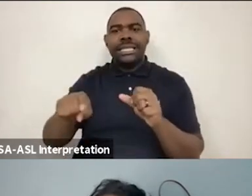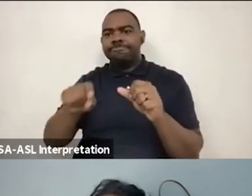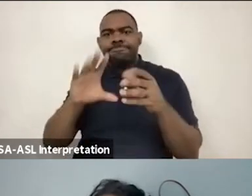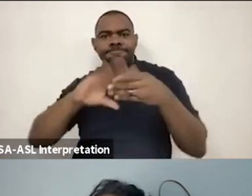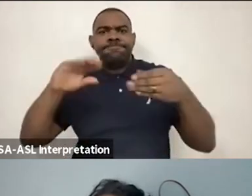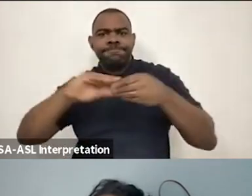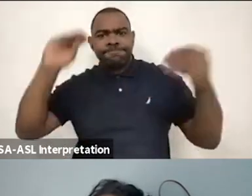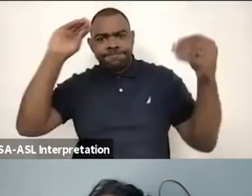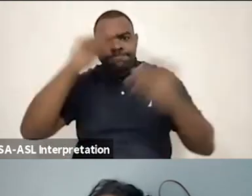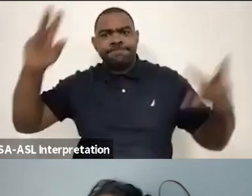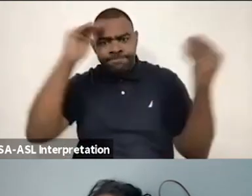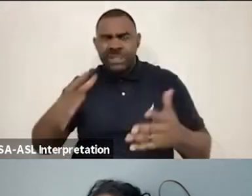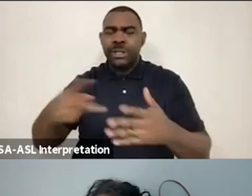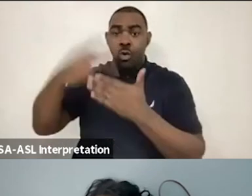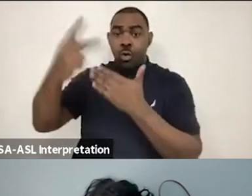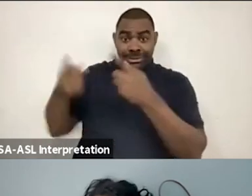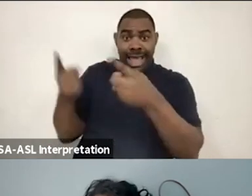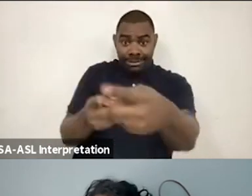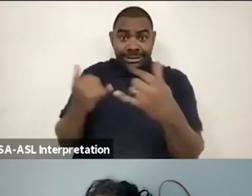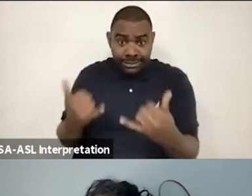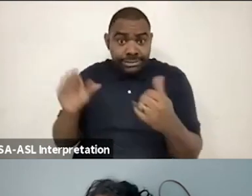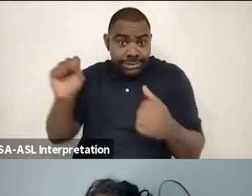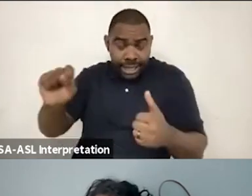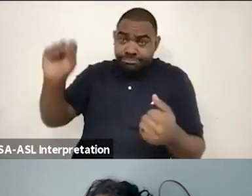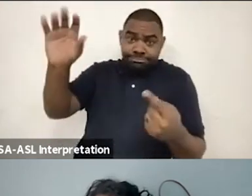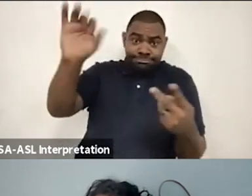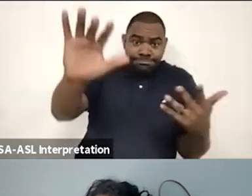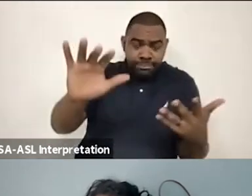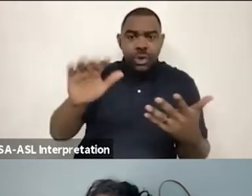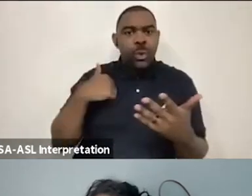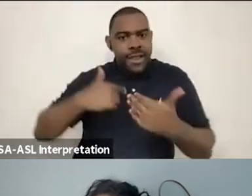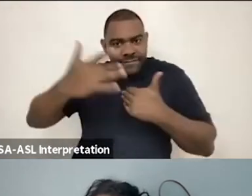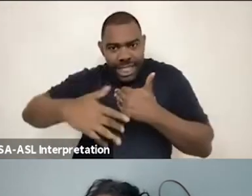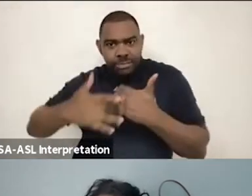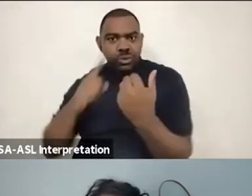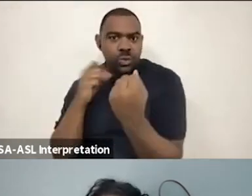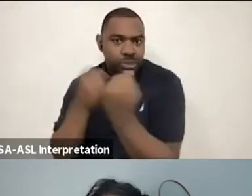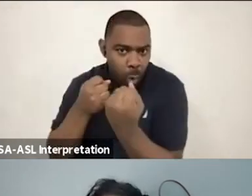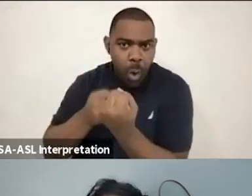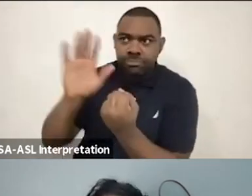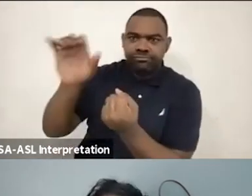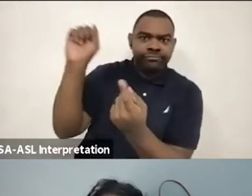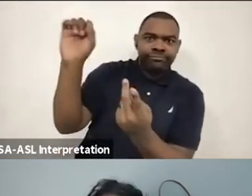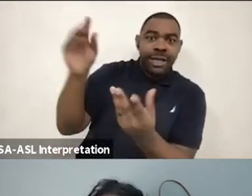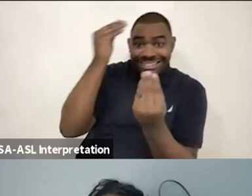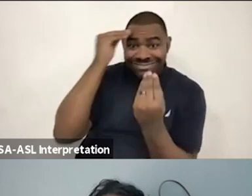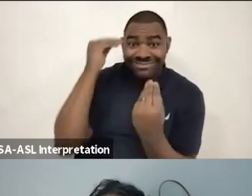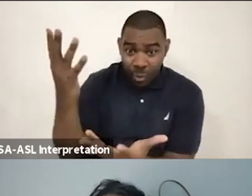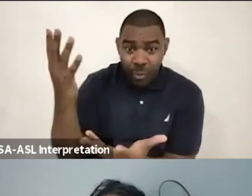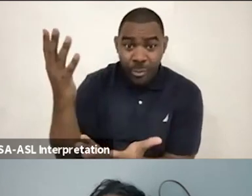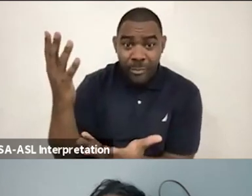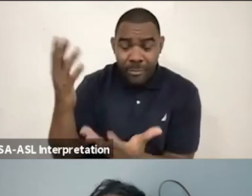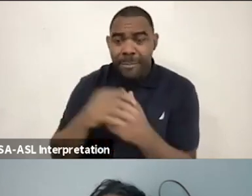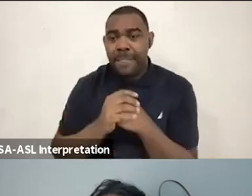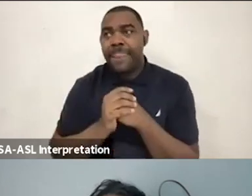the word out that these programs are happening and that we're, available to support them. I